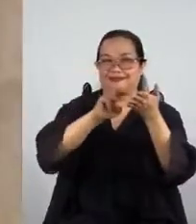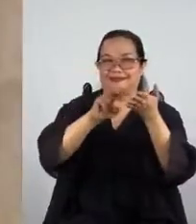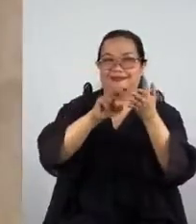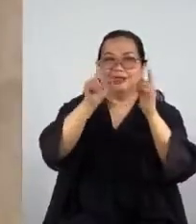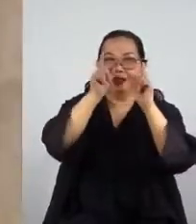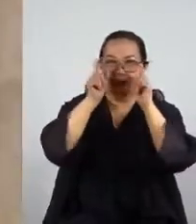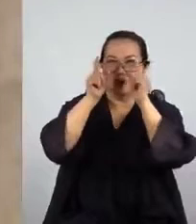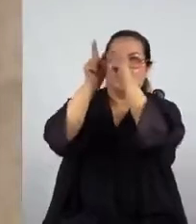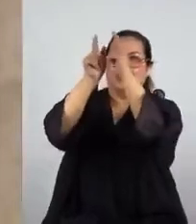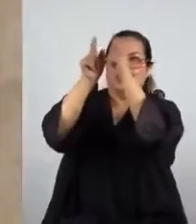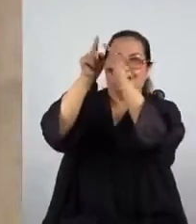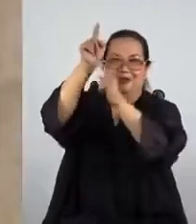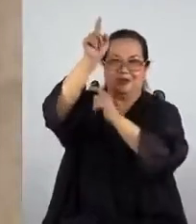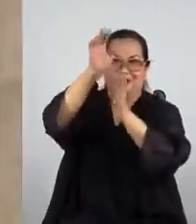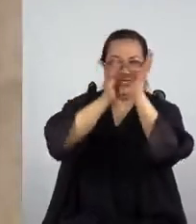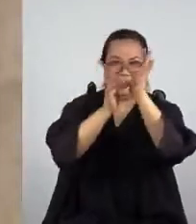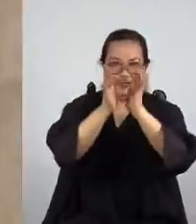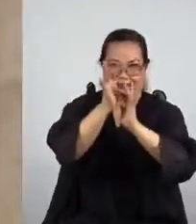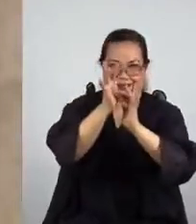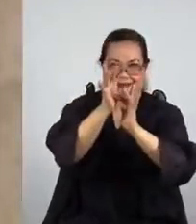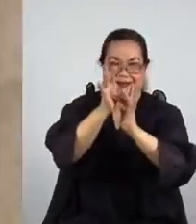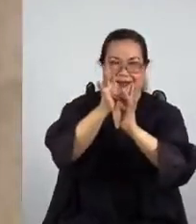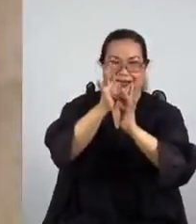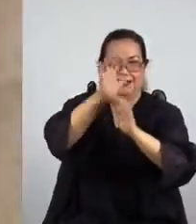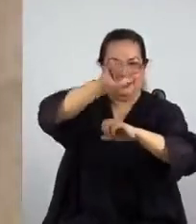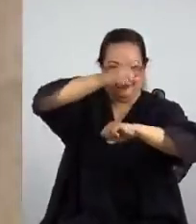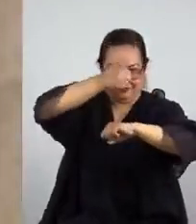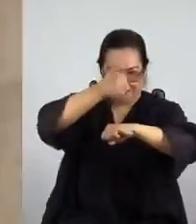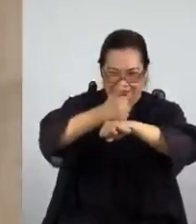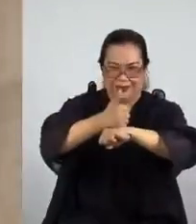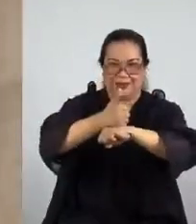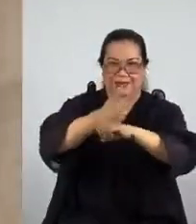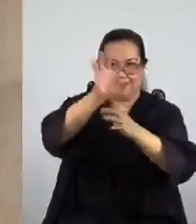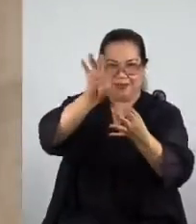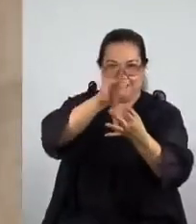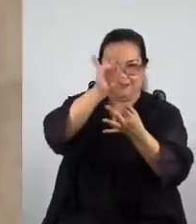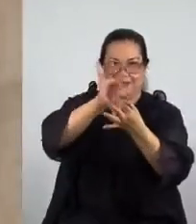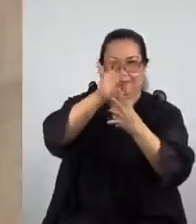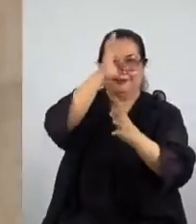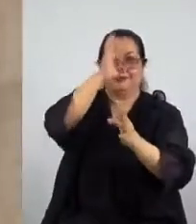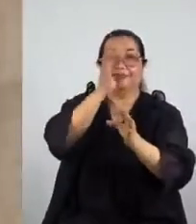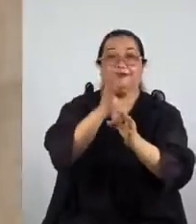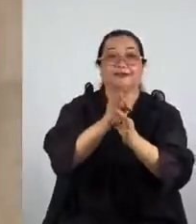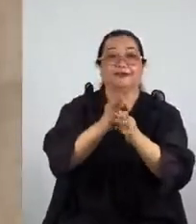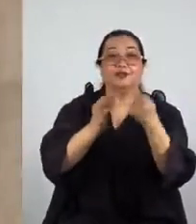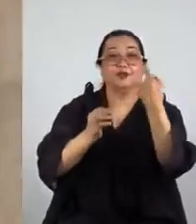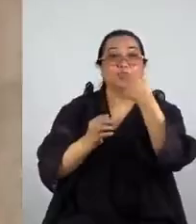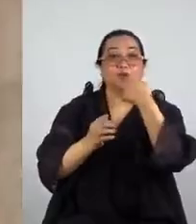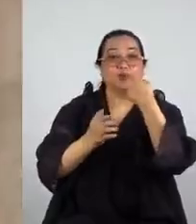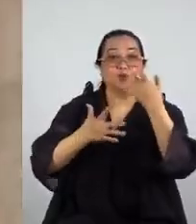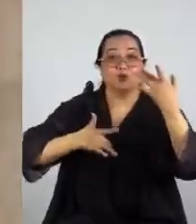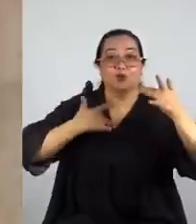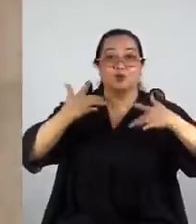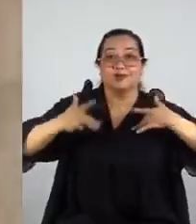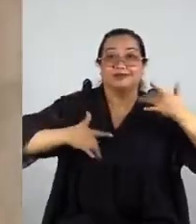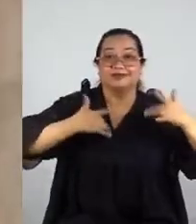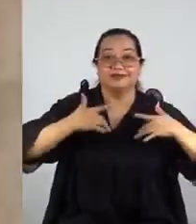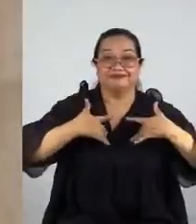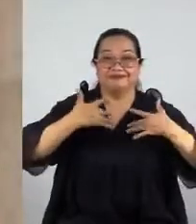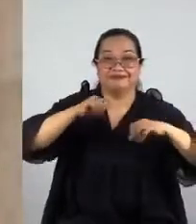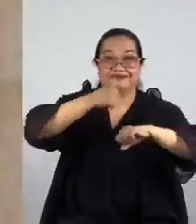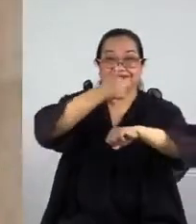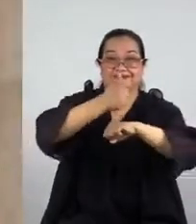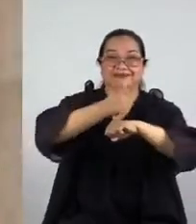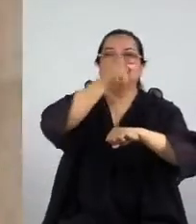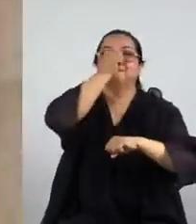Looking to Jesus, the founder and perfecter of faith, who for the joy that was set before him